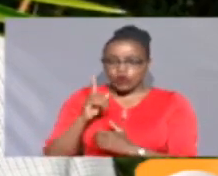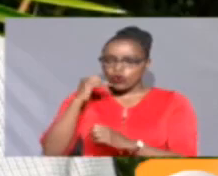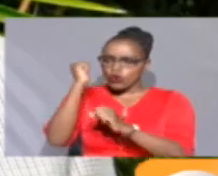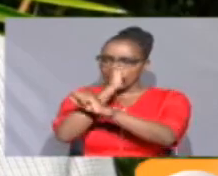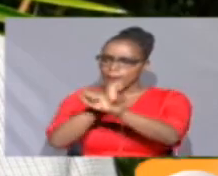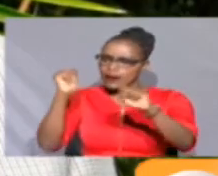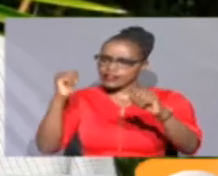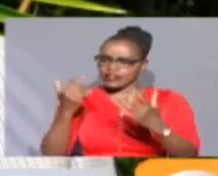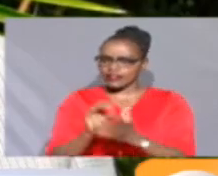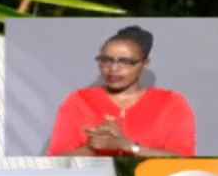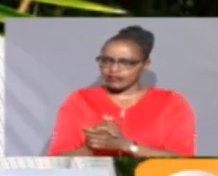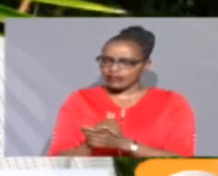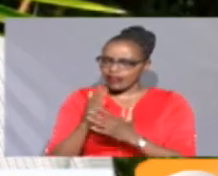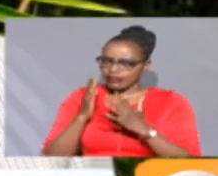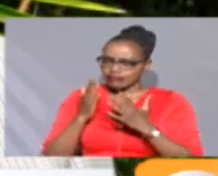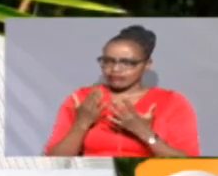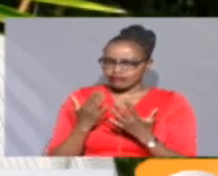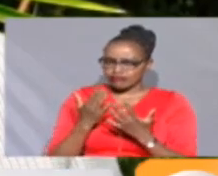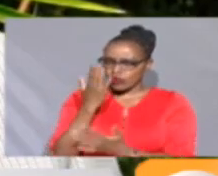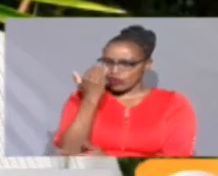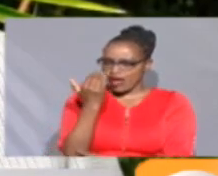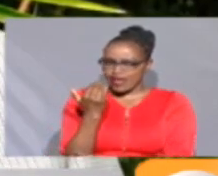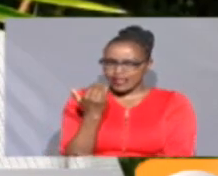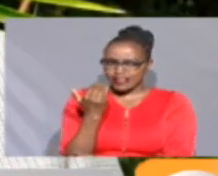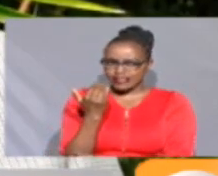president. Because